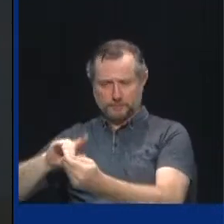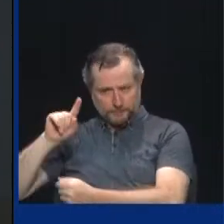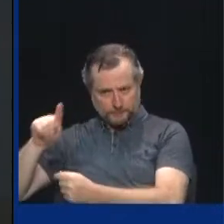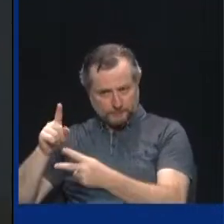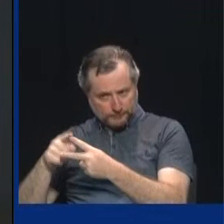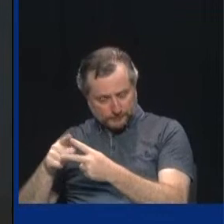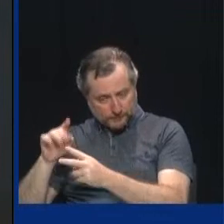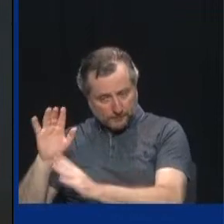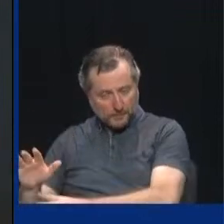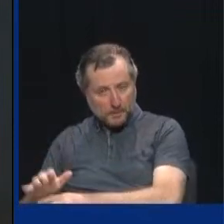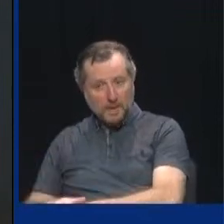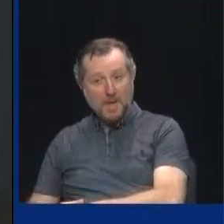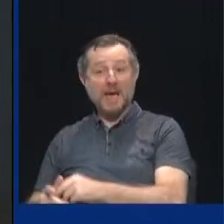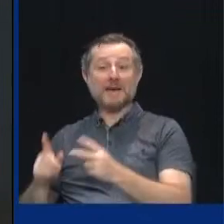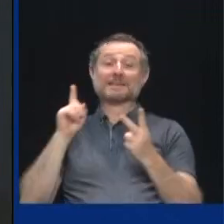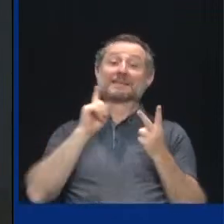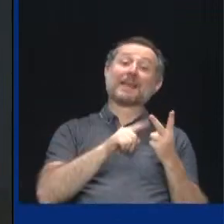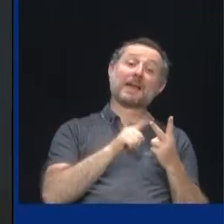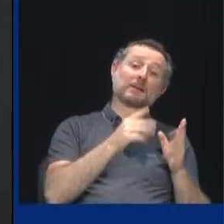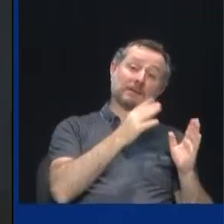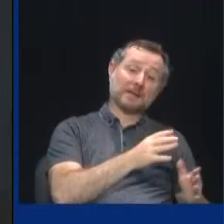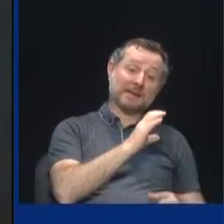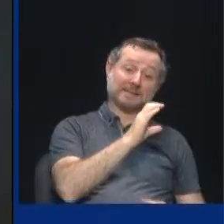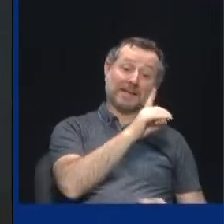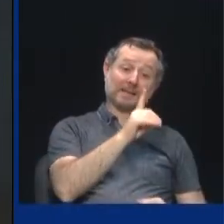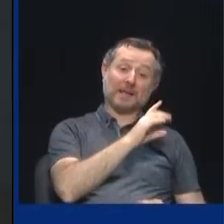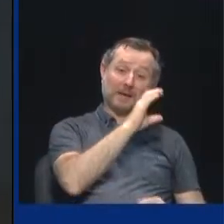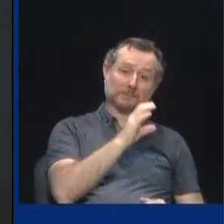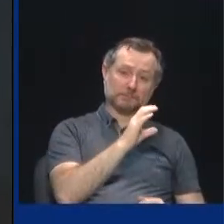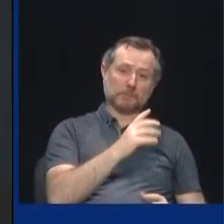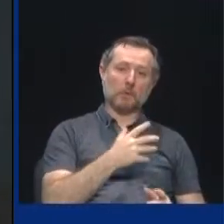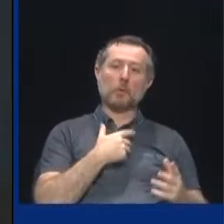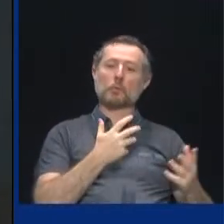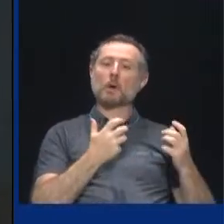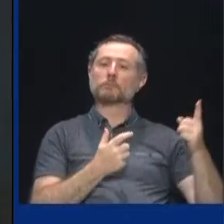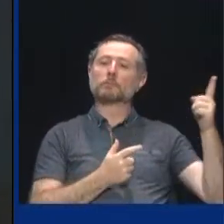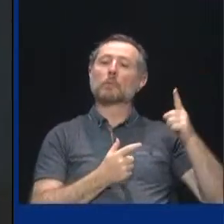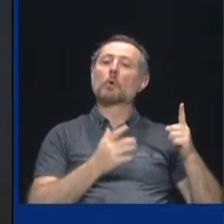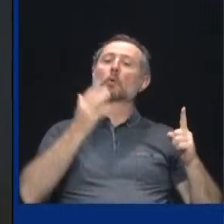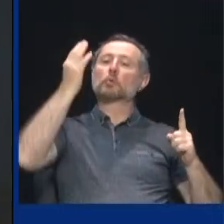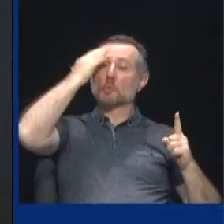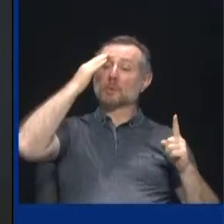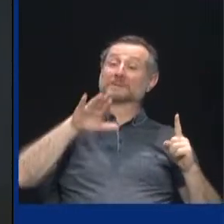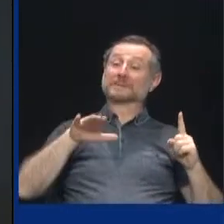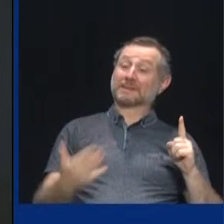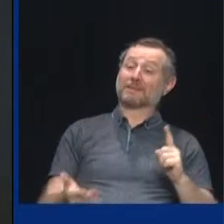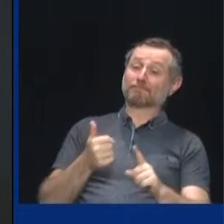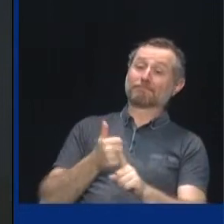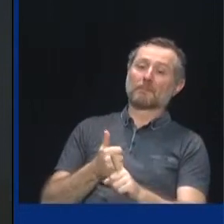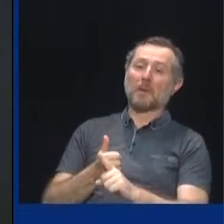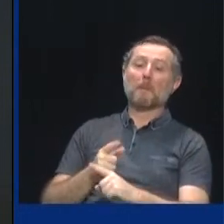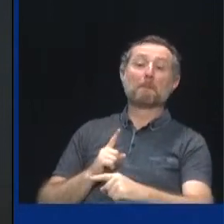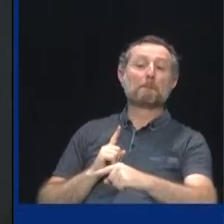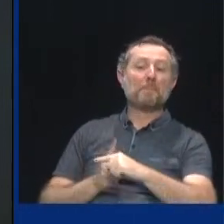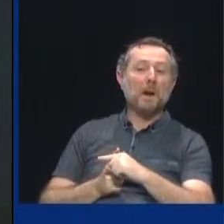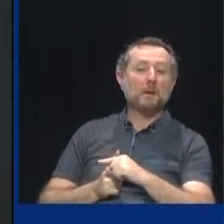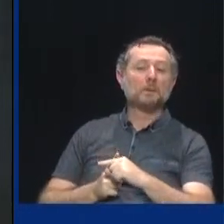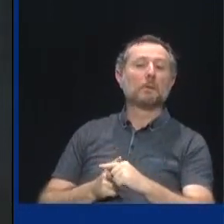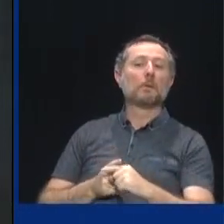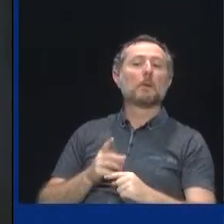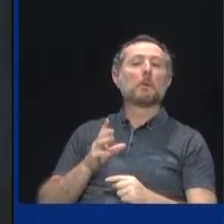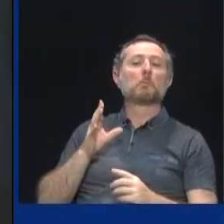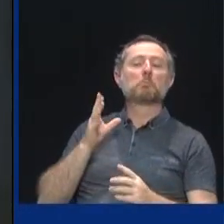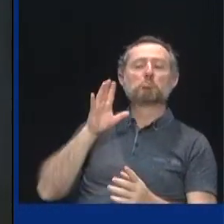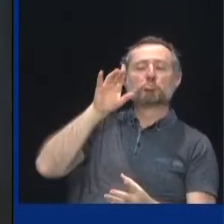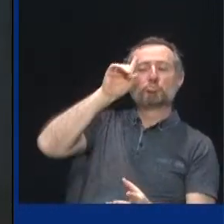CDC asks for actual deaths and presumed deaths of COVID. What